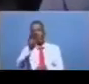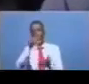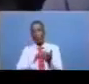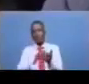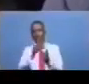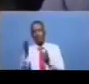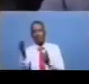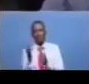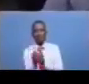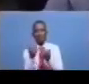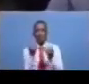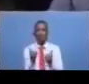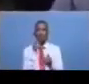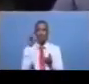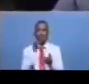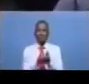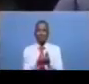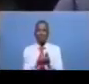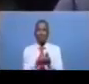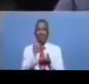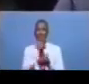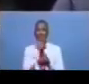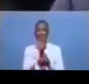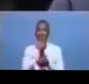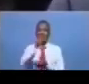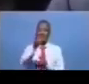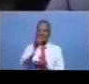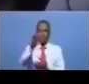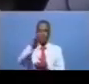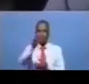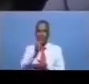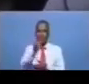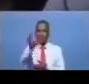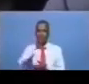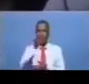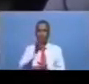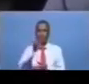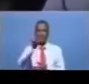30,434,574. And then you stated that candidate Akufo-Addo got